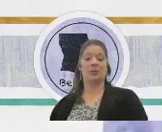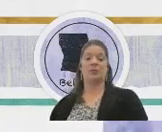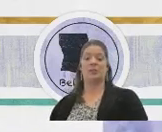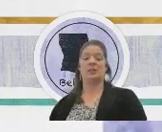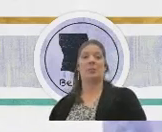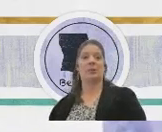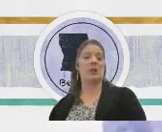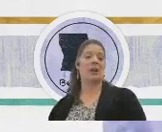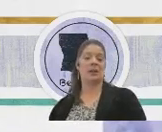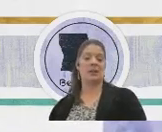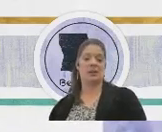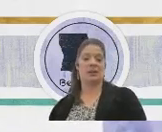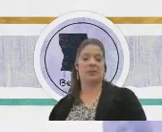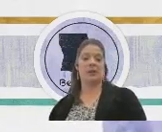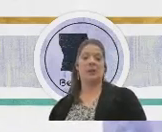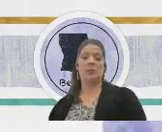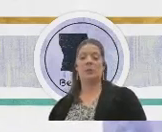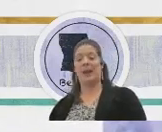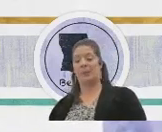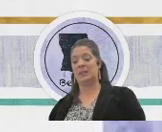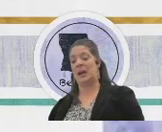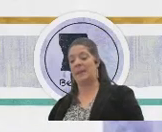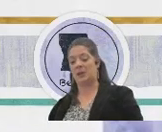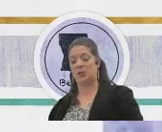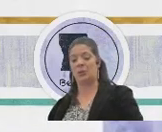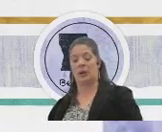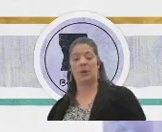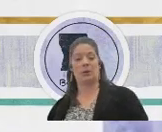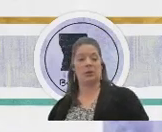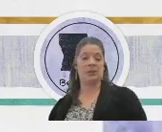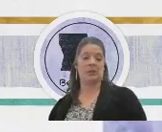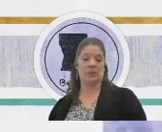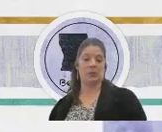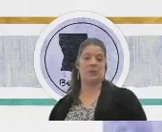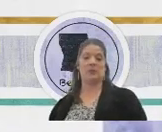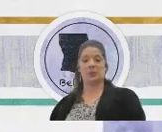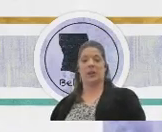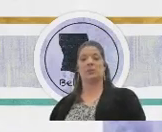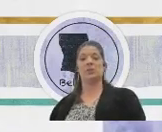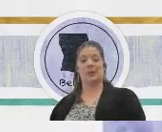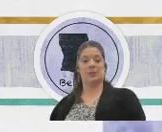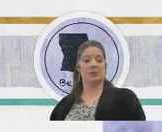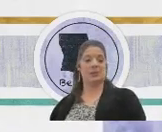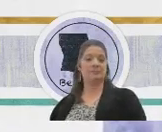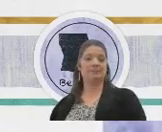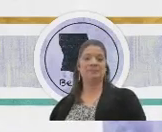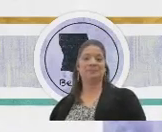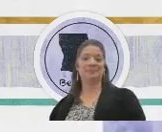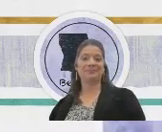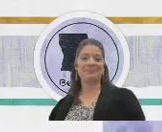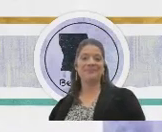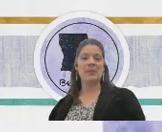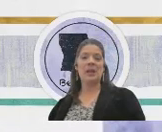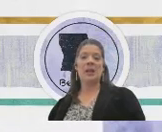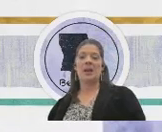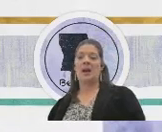send that over to christy.ballou@la.gov. We'd be happy to add that to our list of resources for certification specialists.